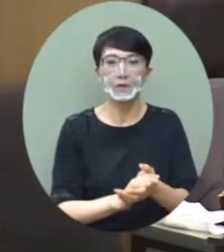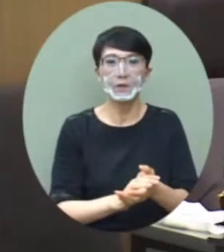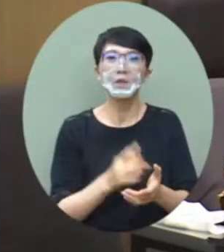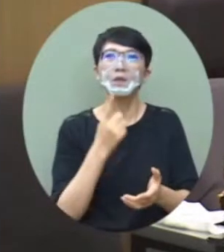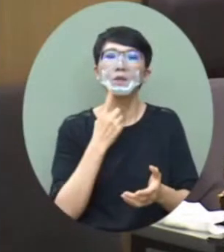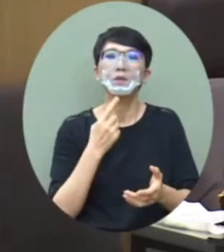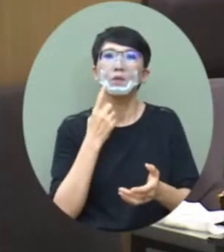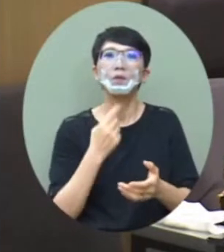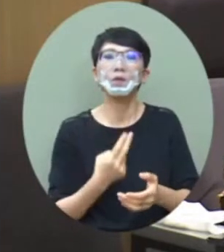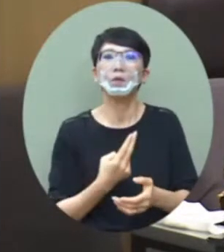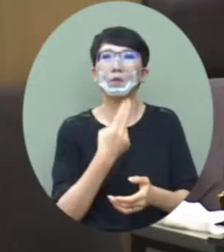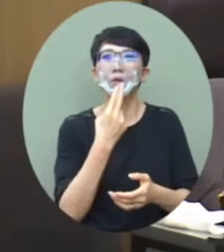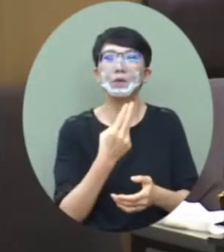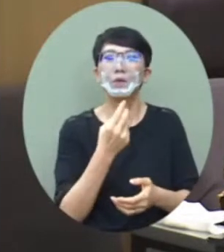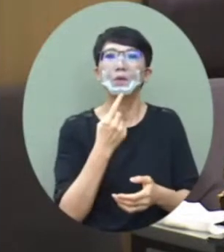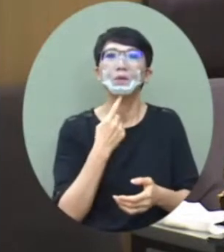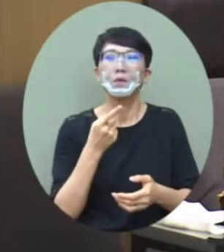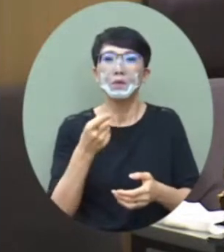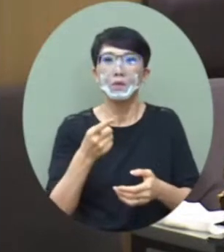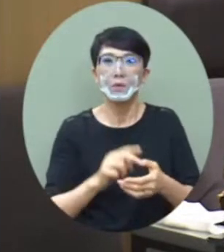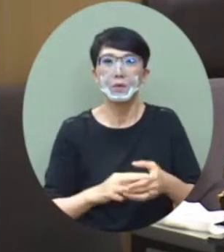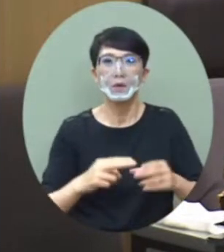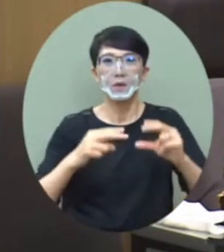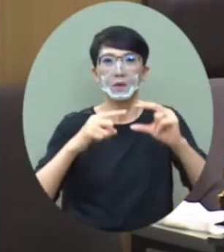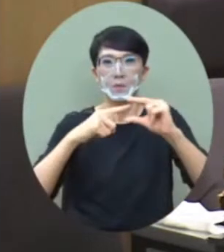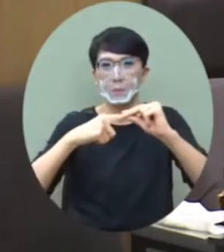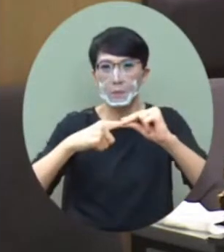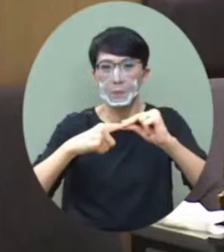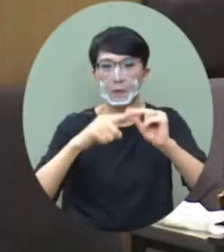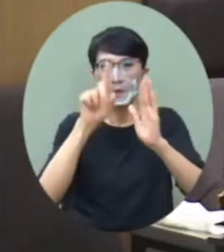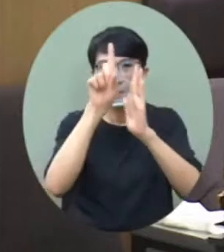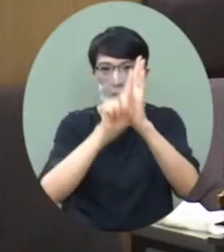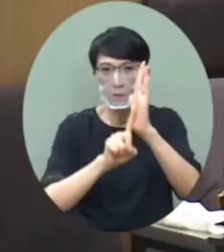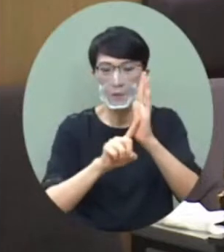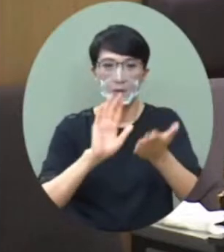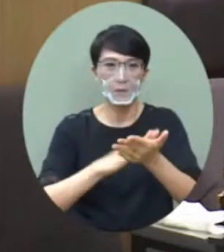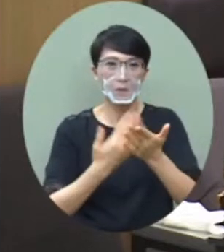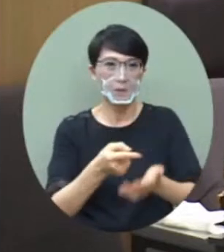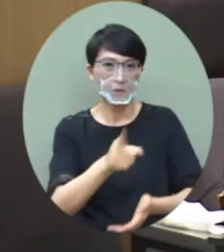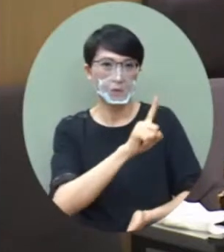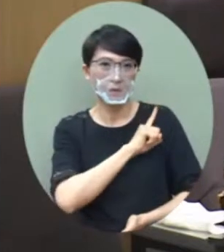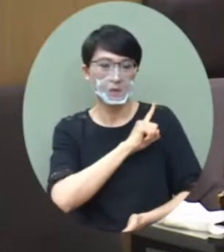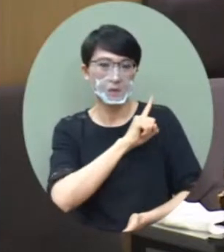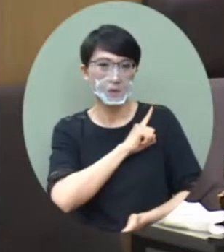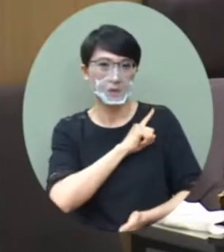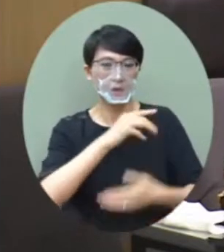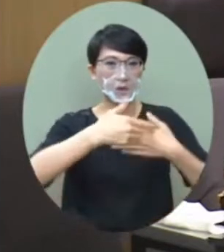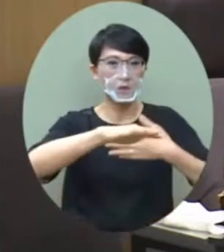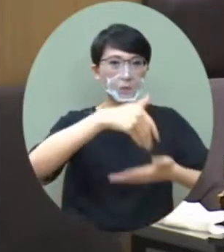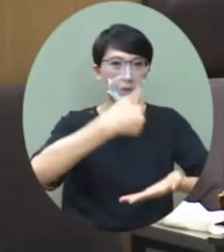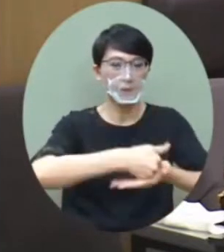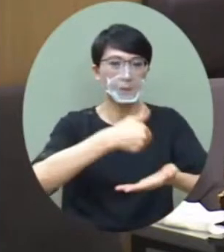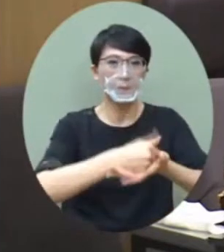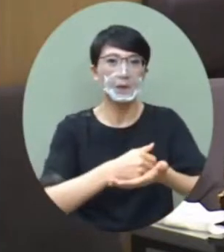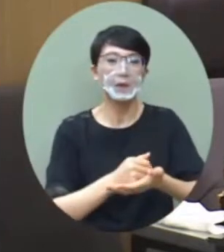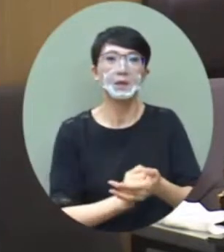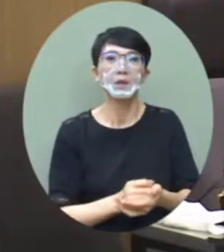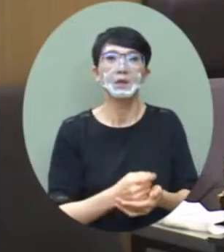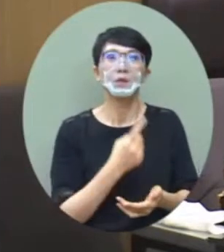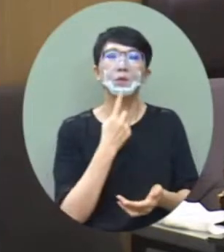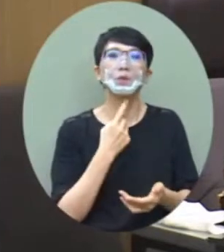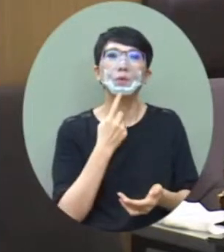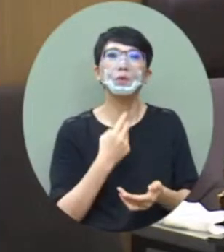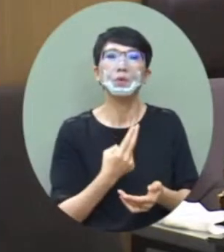the anti-epidemic kits, there are complaints that using oximeters provided